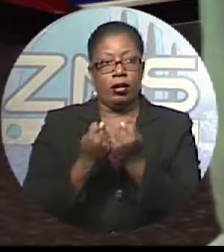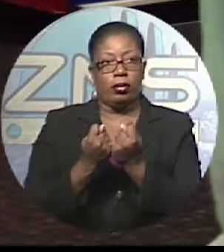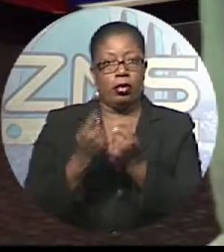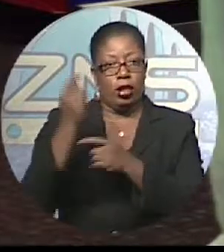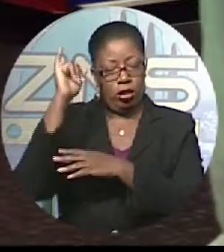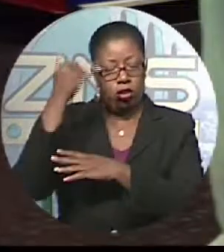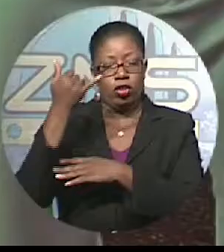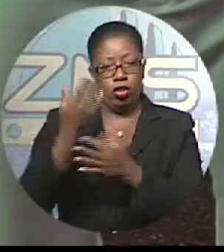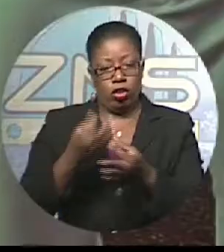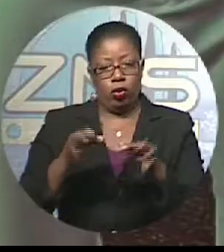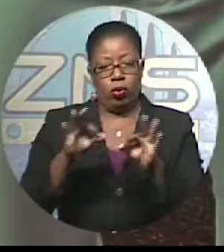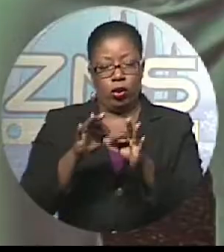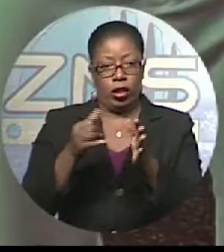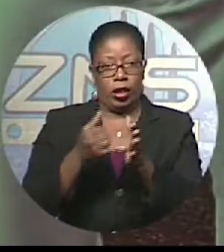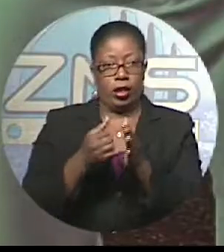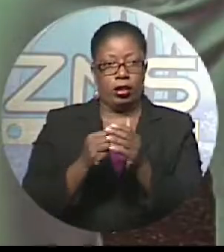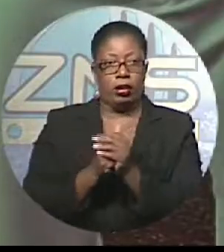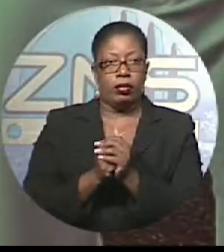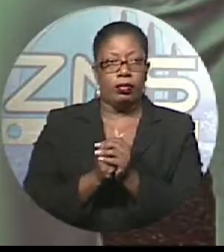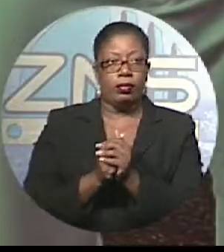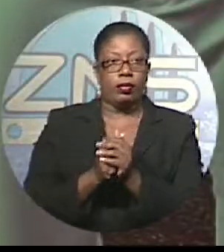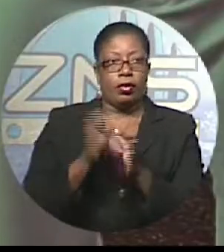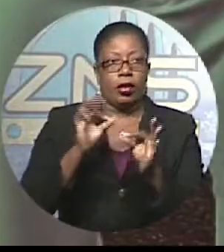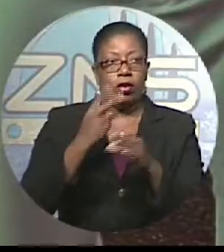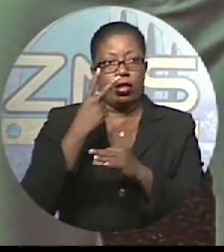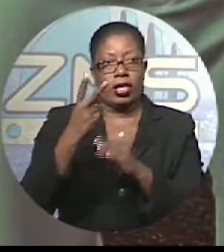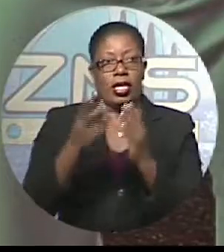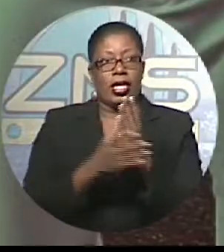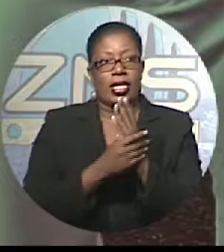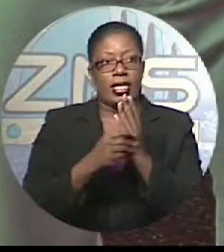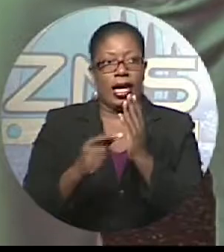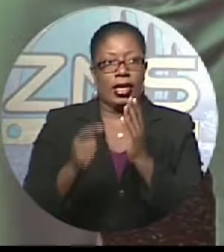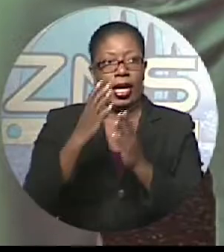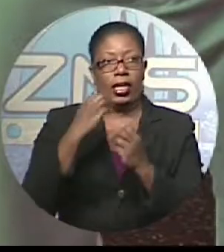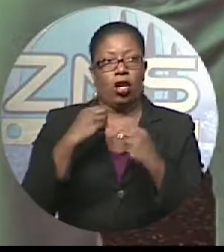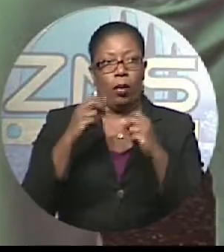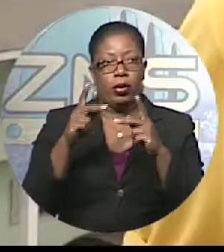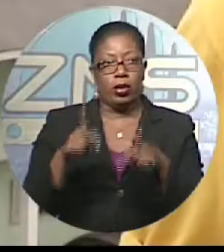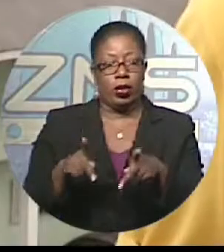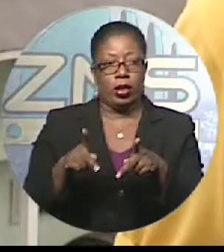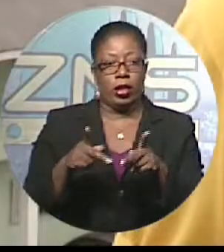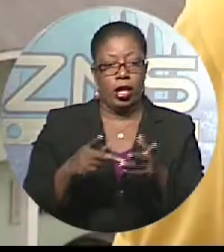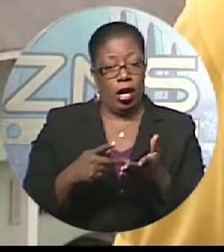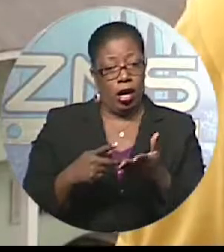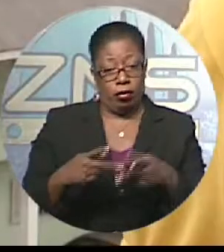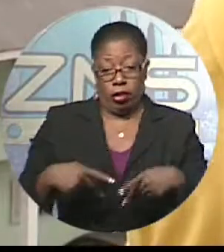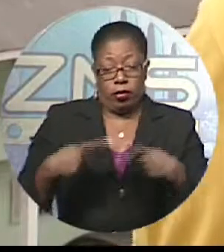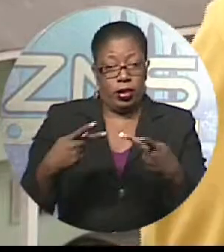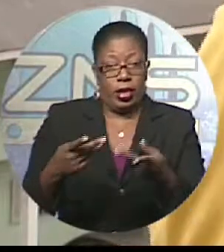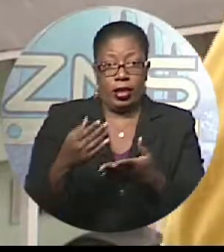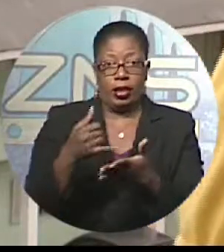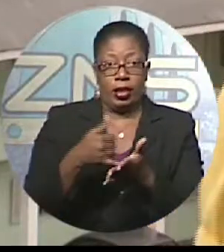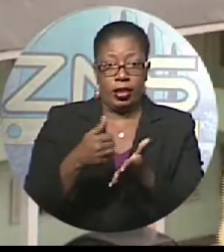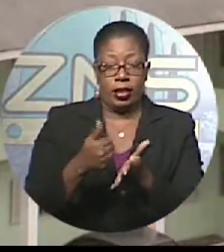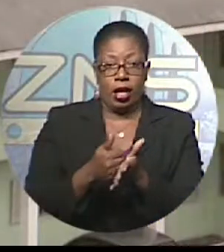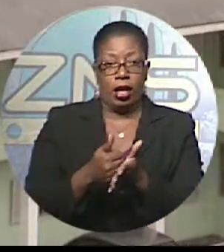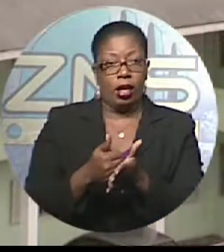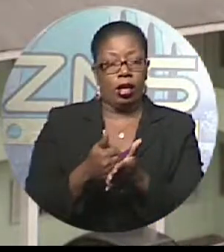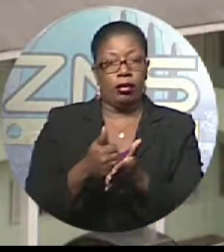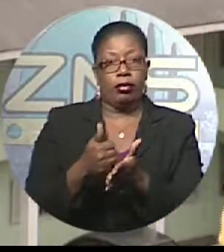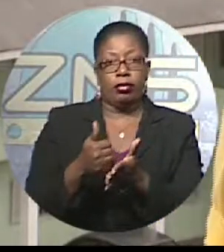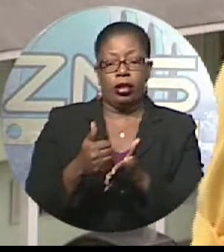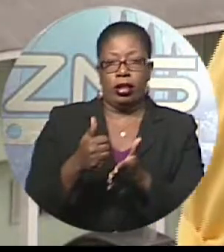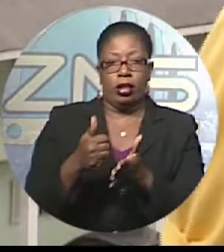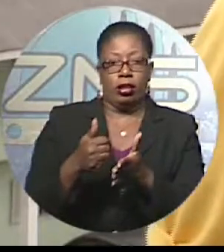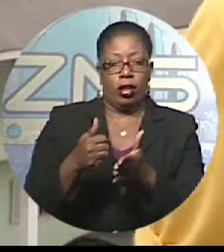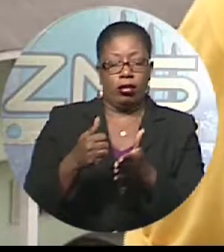been worth it. If you see the talent and the opportunity can present itself, and it's something that you can